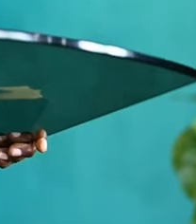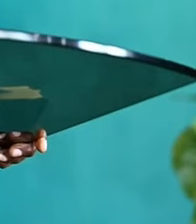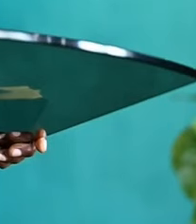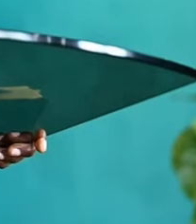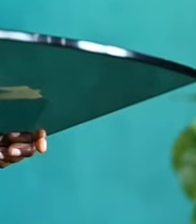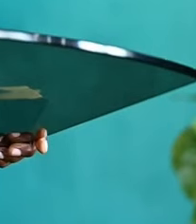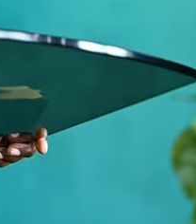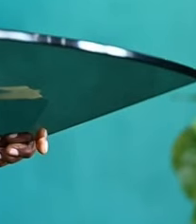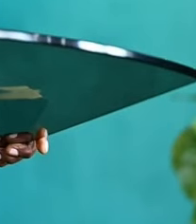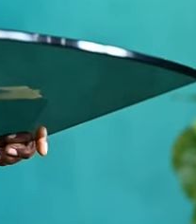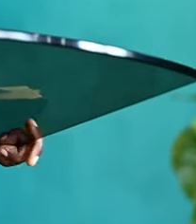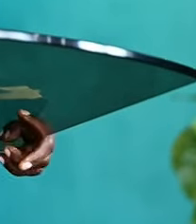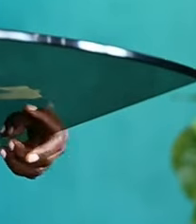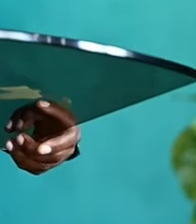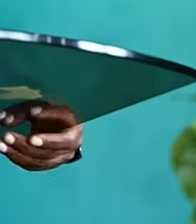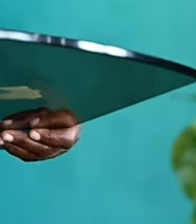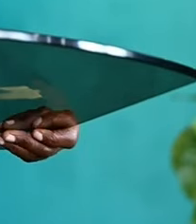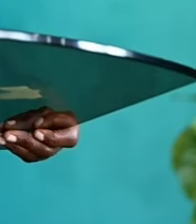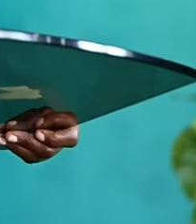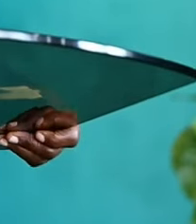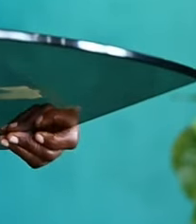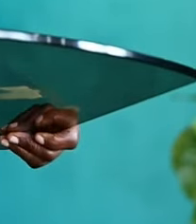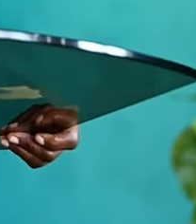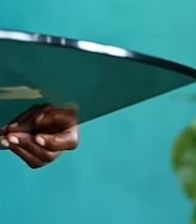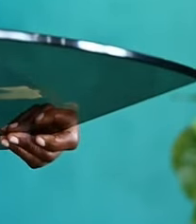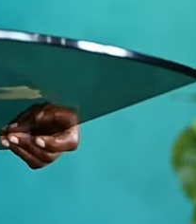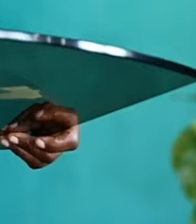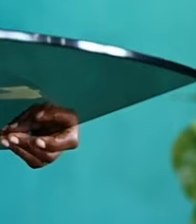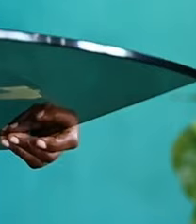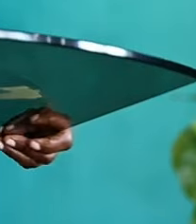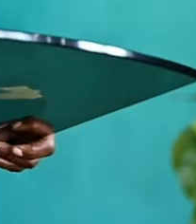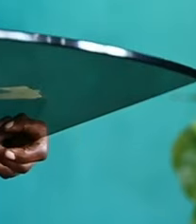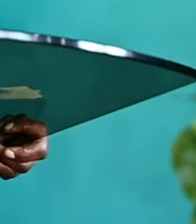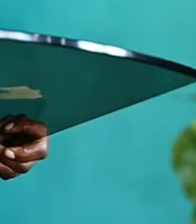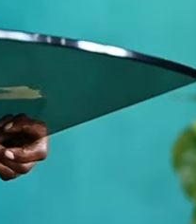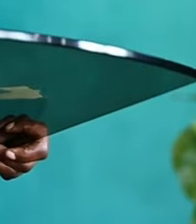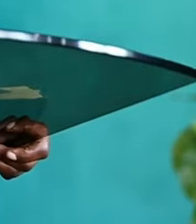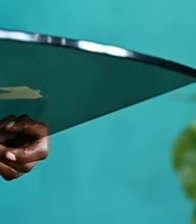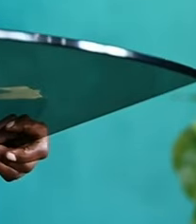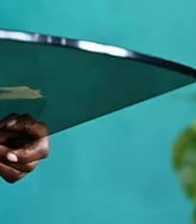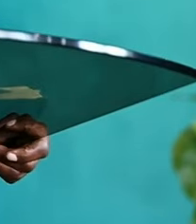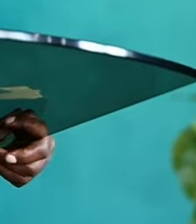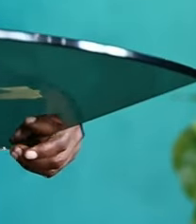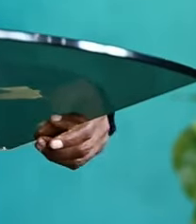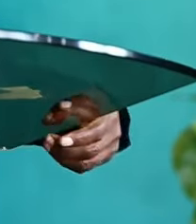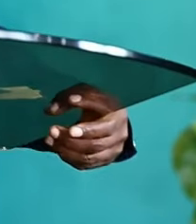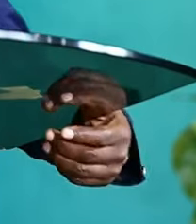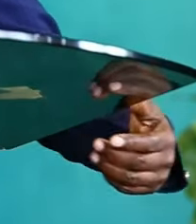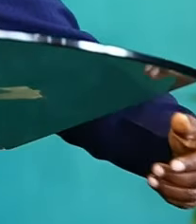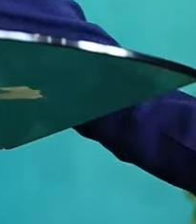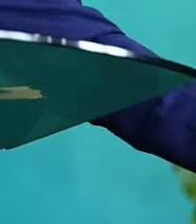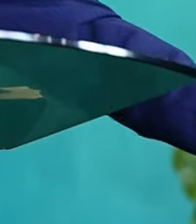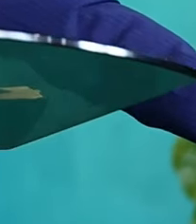God is looking for a witness in the church. He's asking the question, "Whom shall I send?" When Isaiah was ready and the question